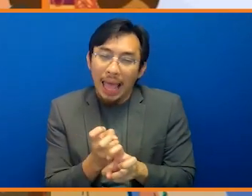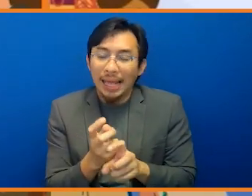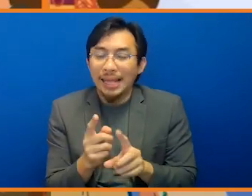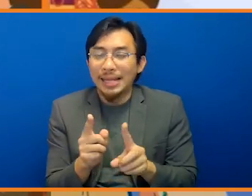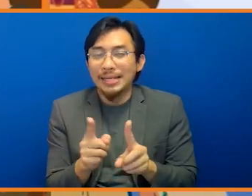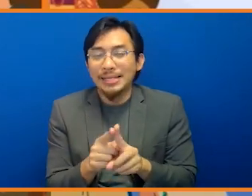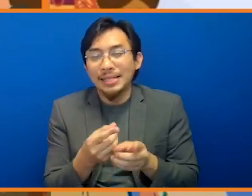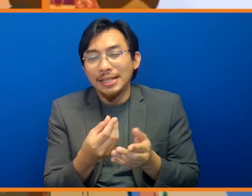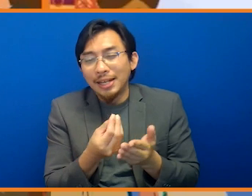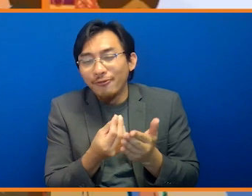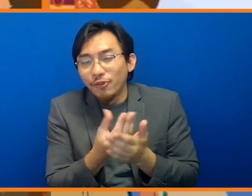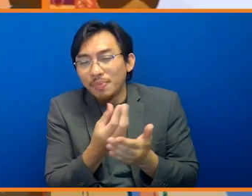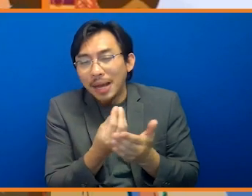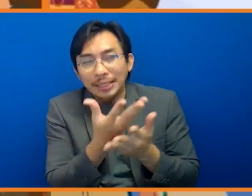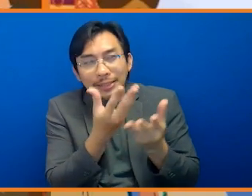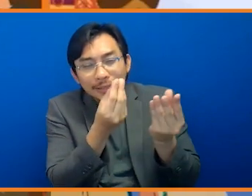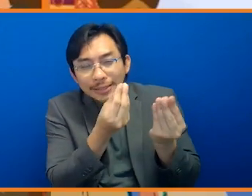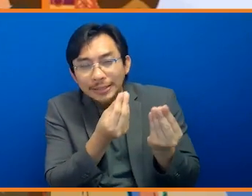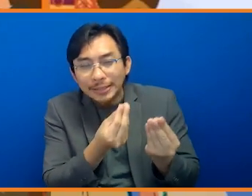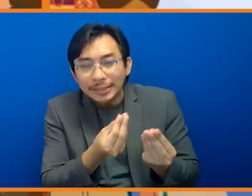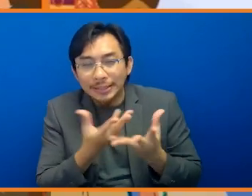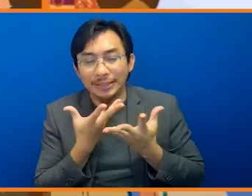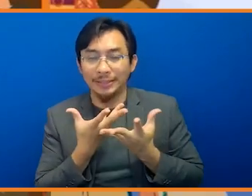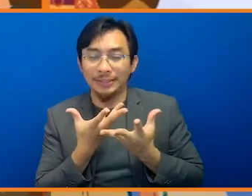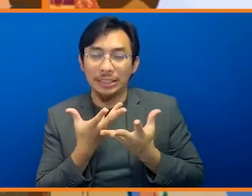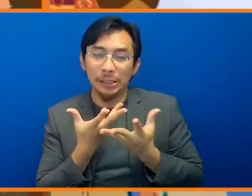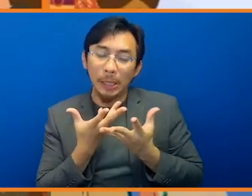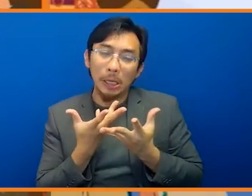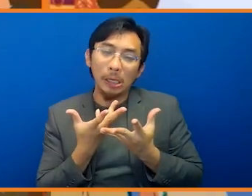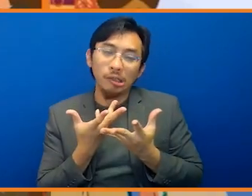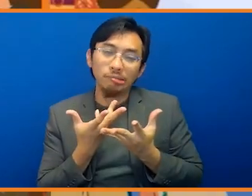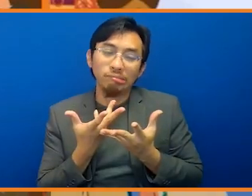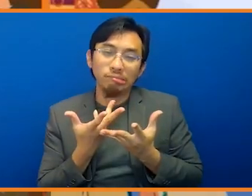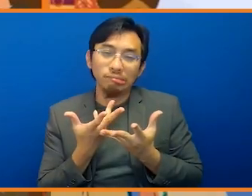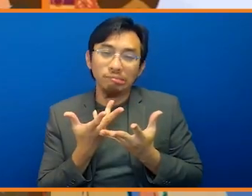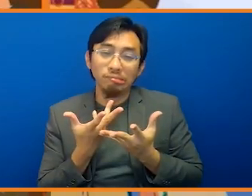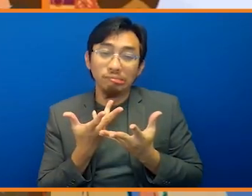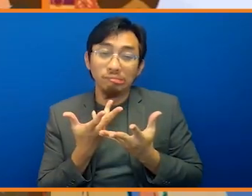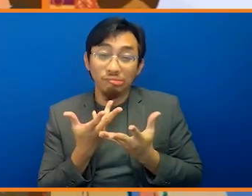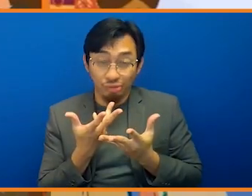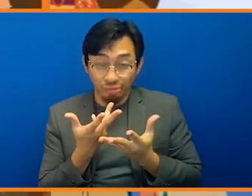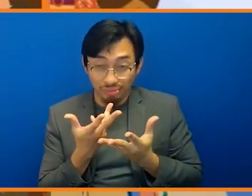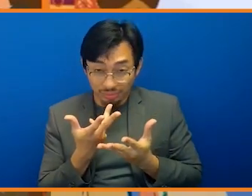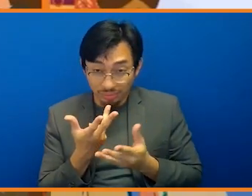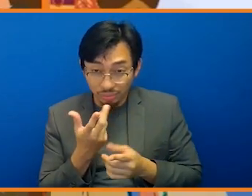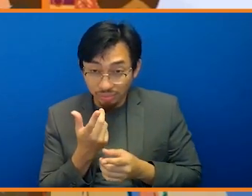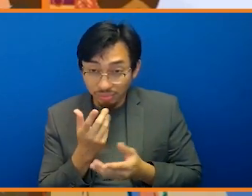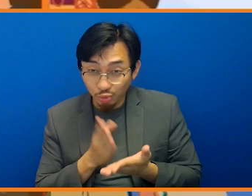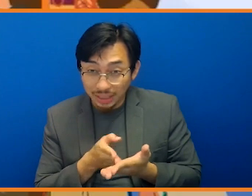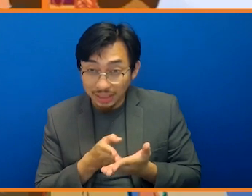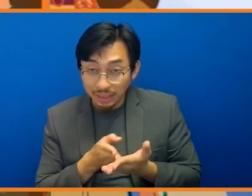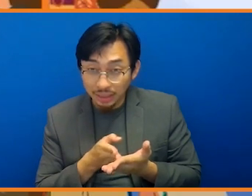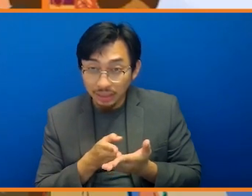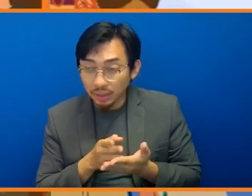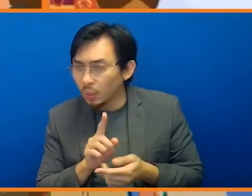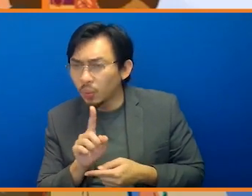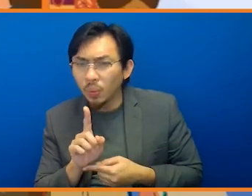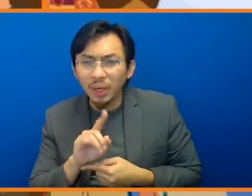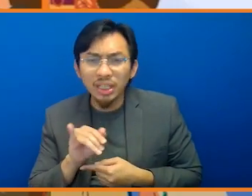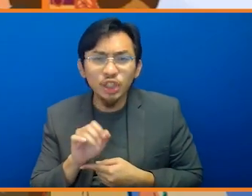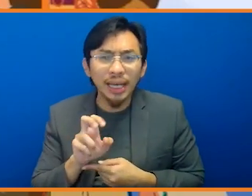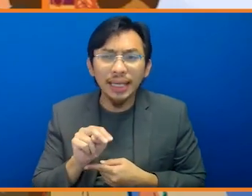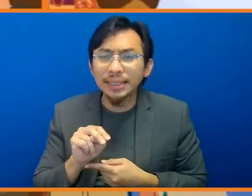read, difficult to receive the message of museum, right? Where is